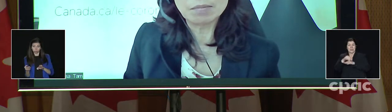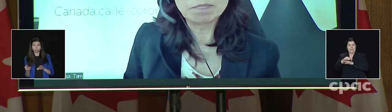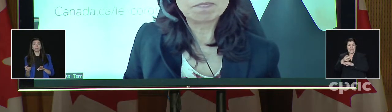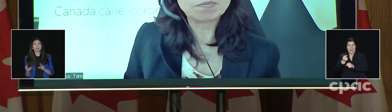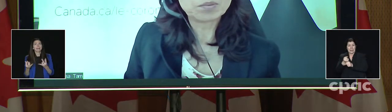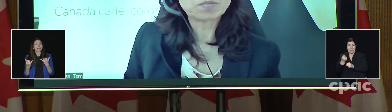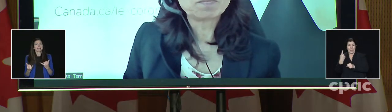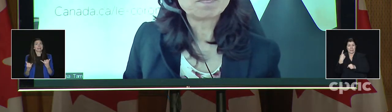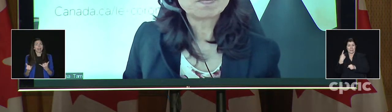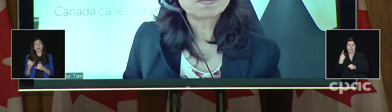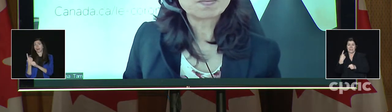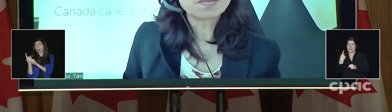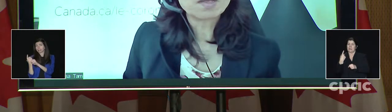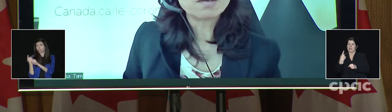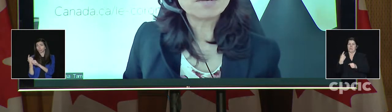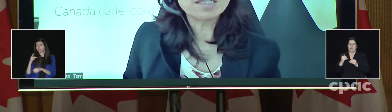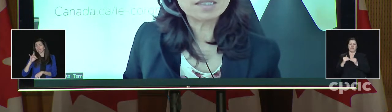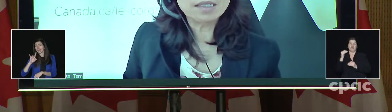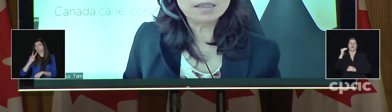year.